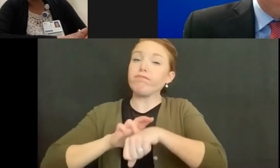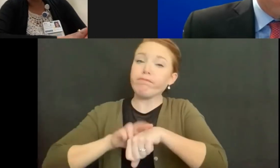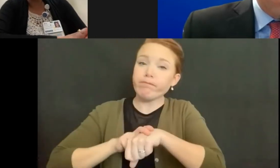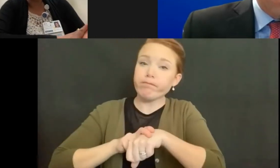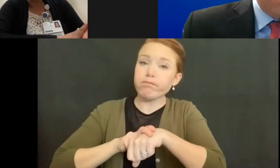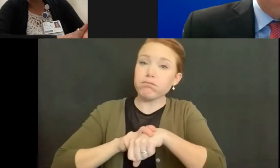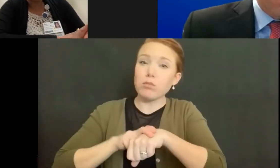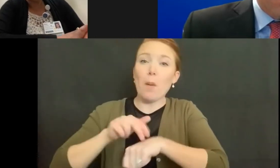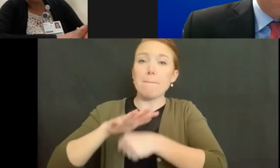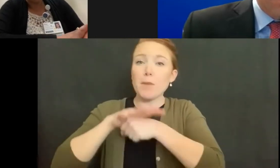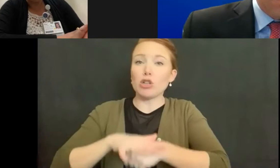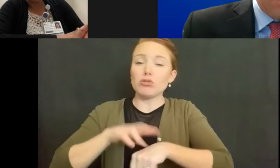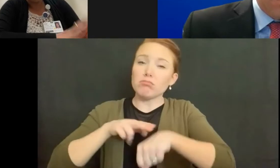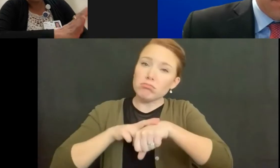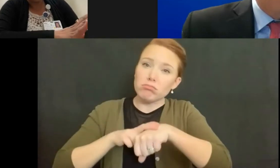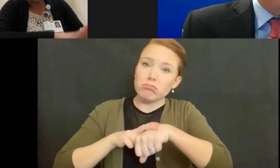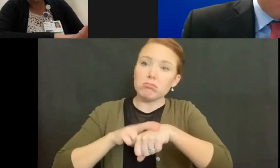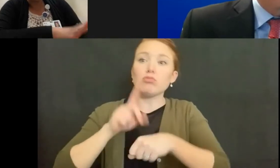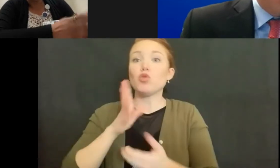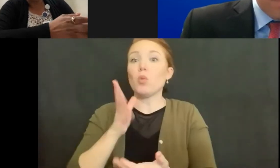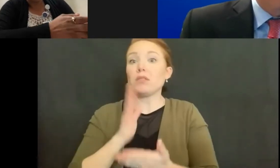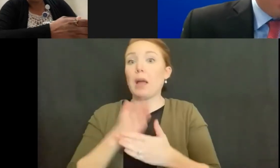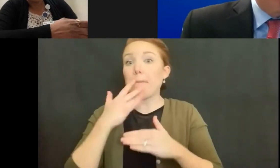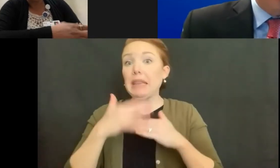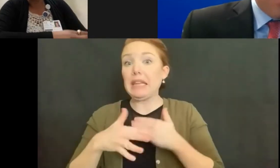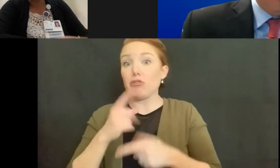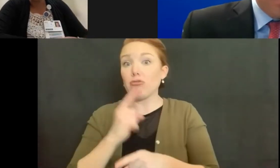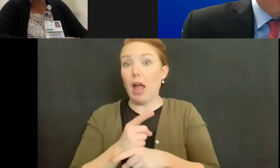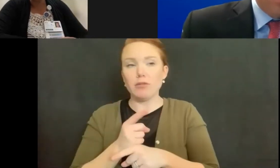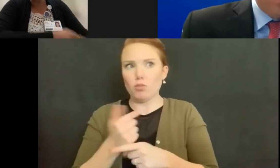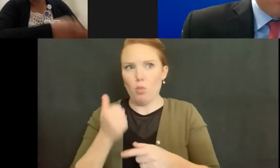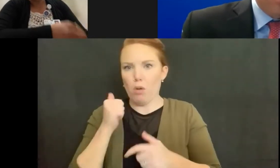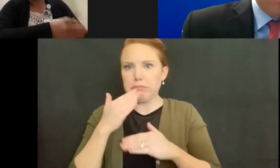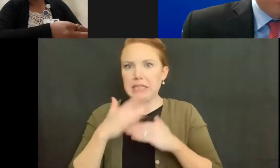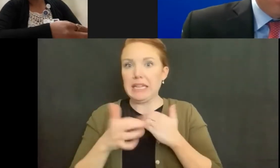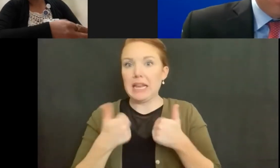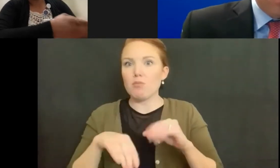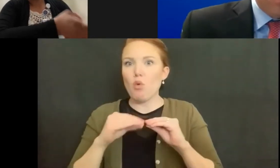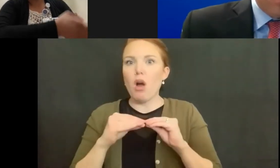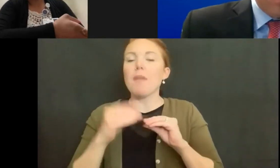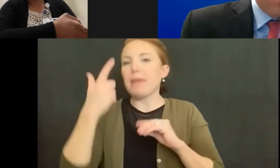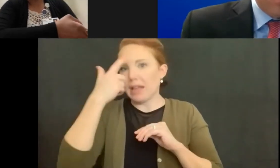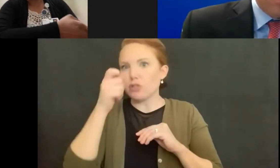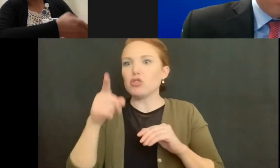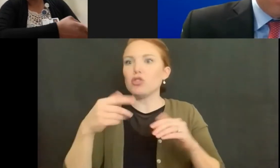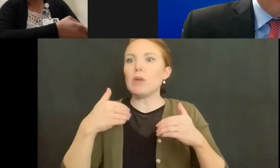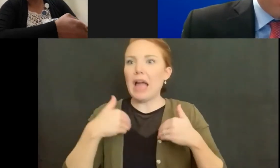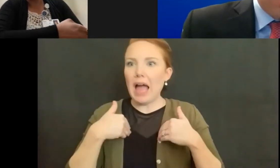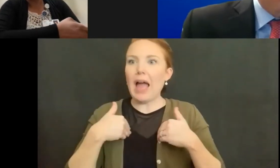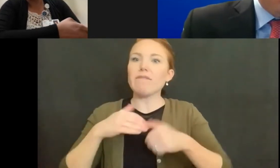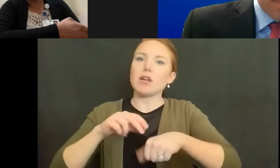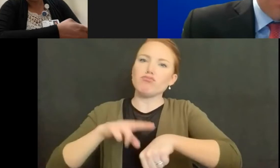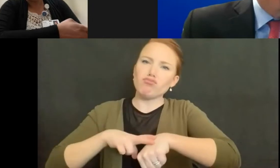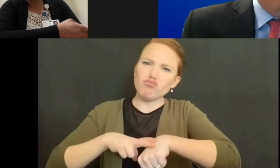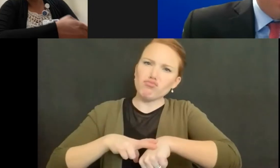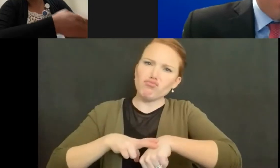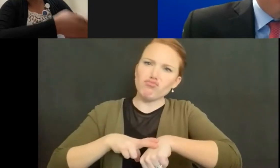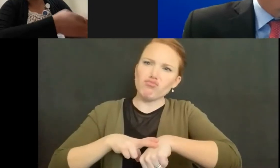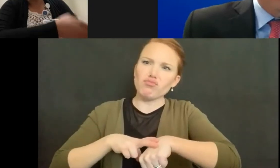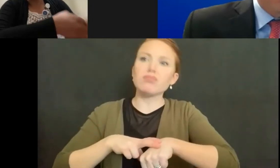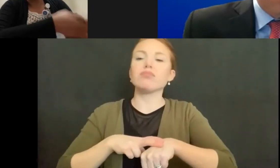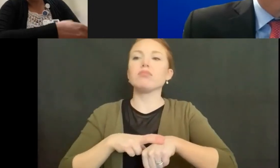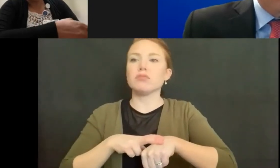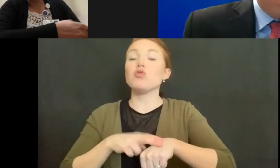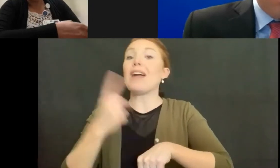your blood gonna stop, right? You won't bleed anymore because you have some mechanism going on that working in your blood